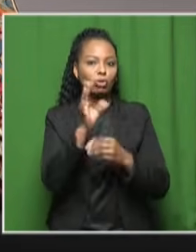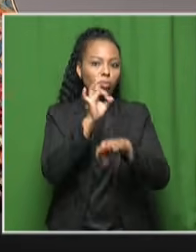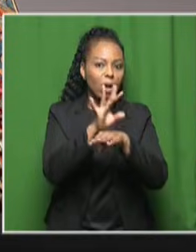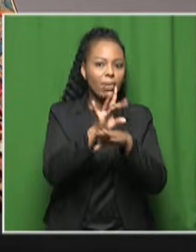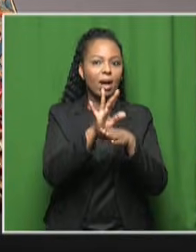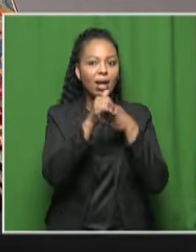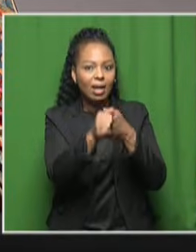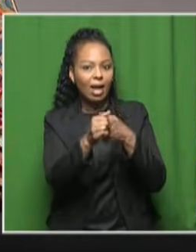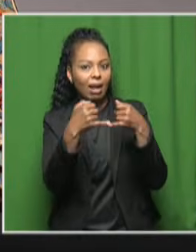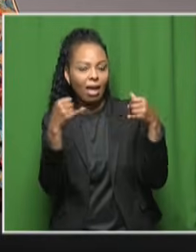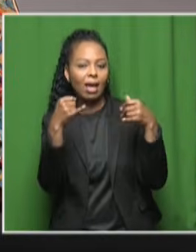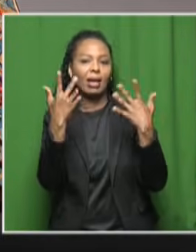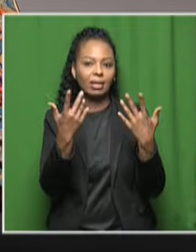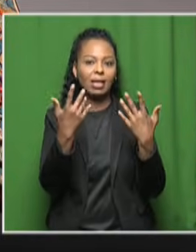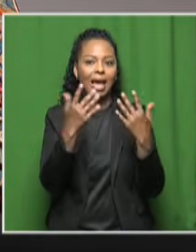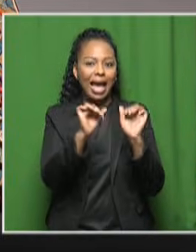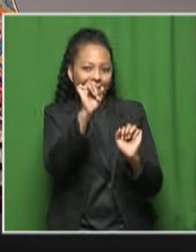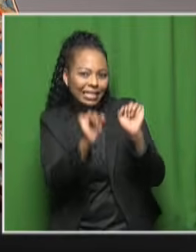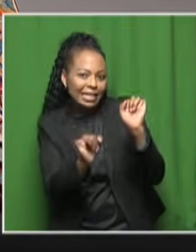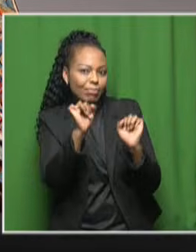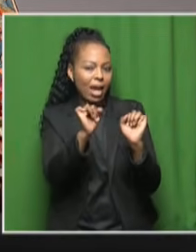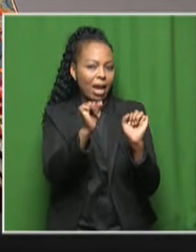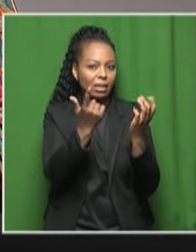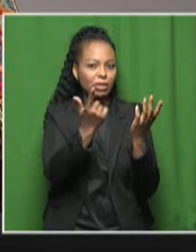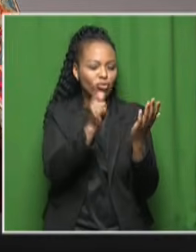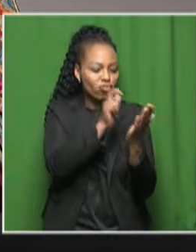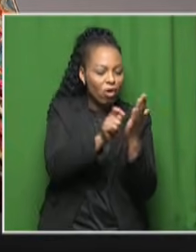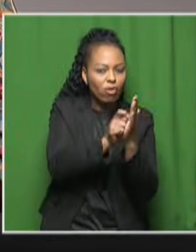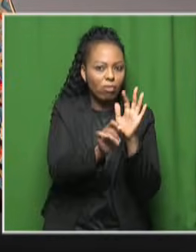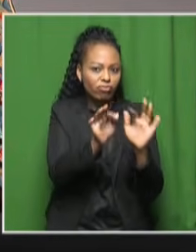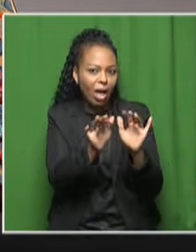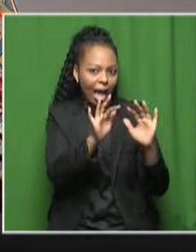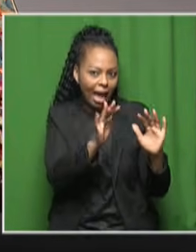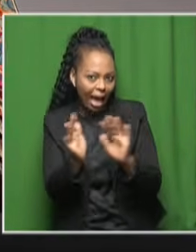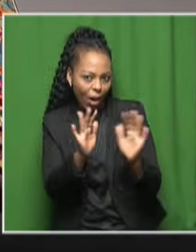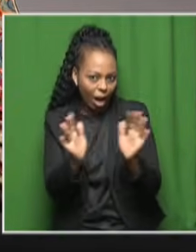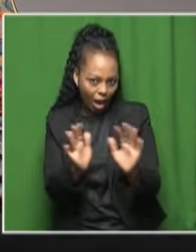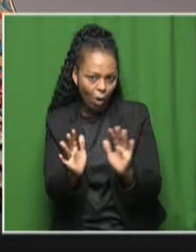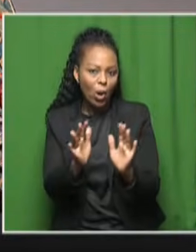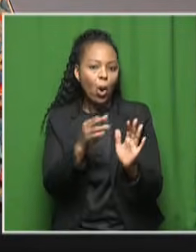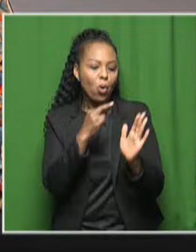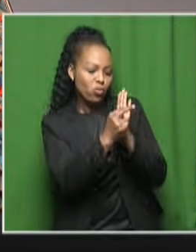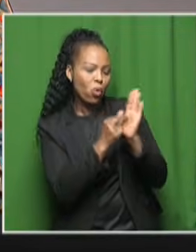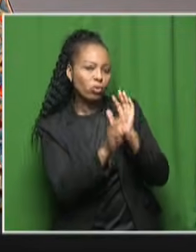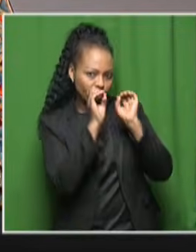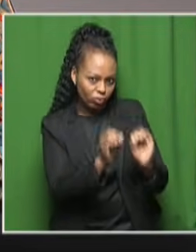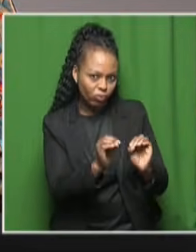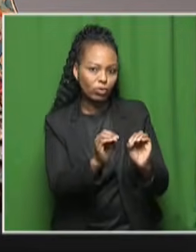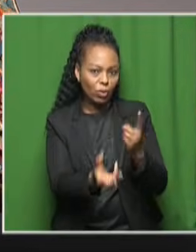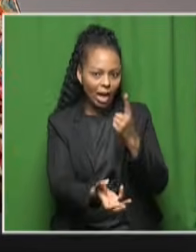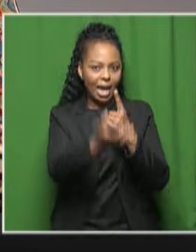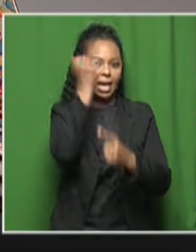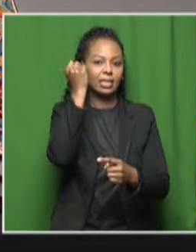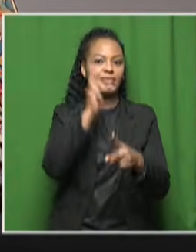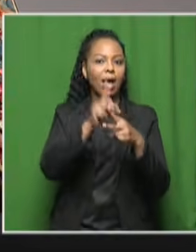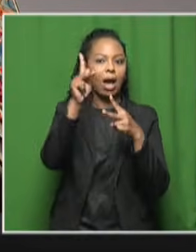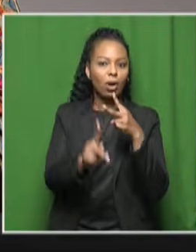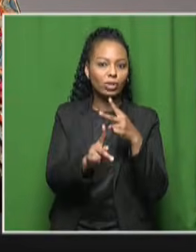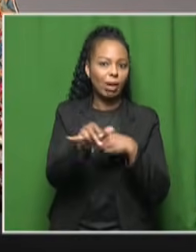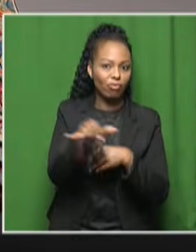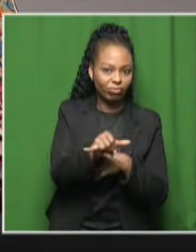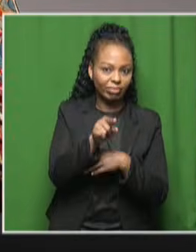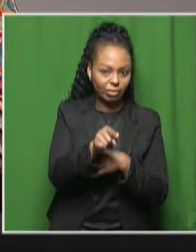of certain assessments that they should be done in a certain way to achieve a certain outcome. Some of the